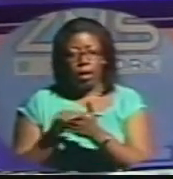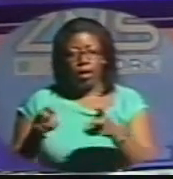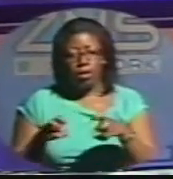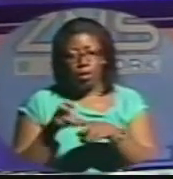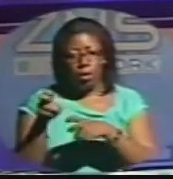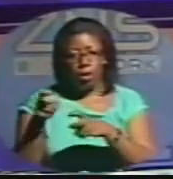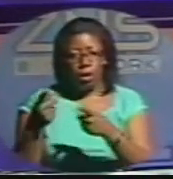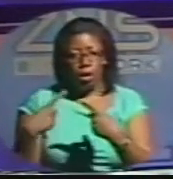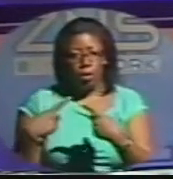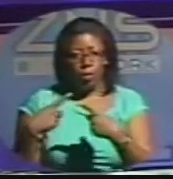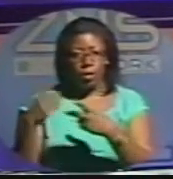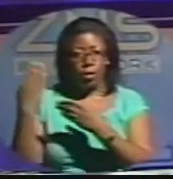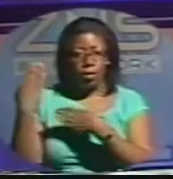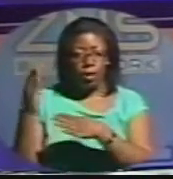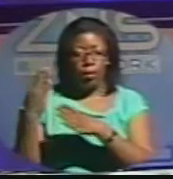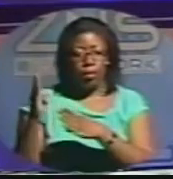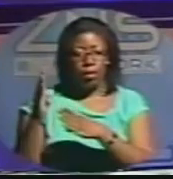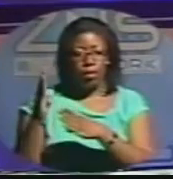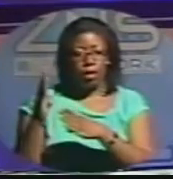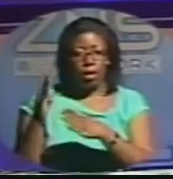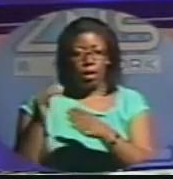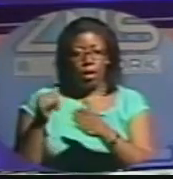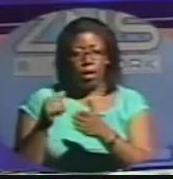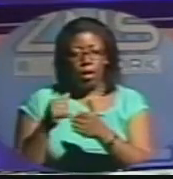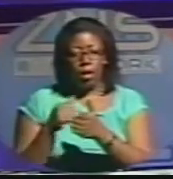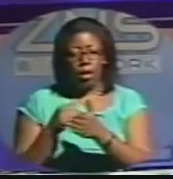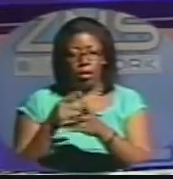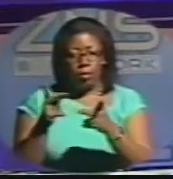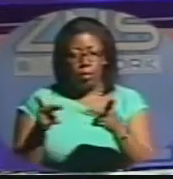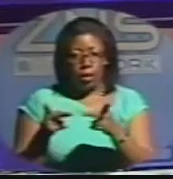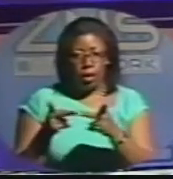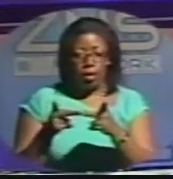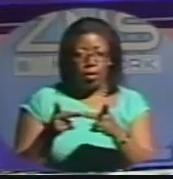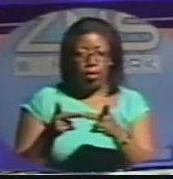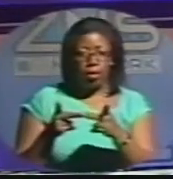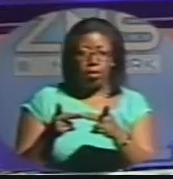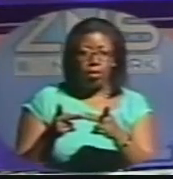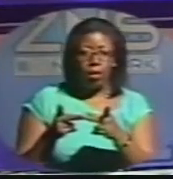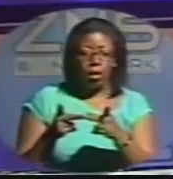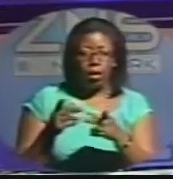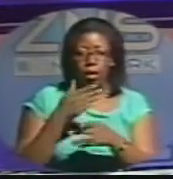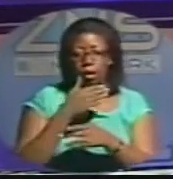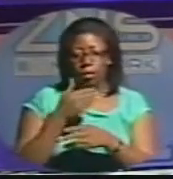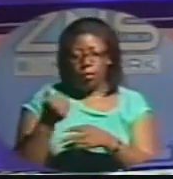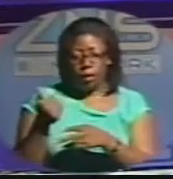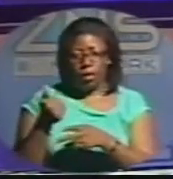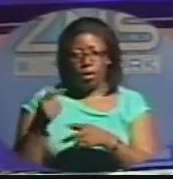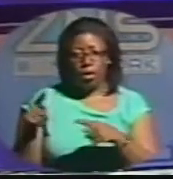the Bahamas continues to position itself as the leading tourist destination in this region.